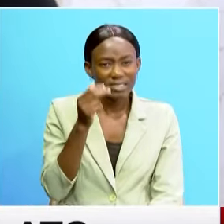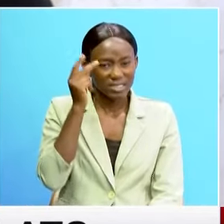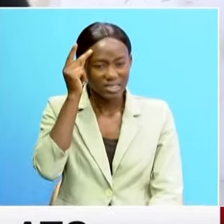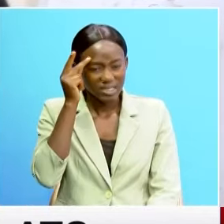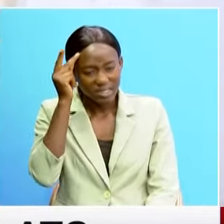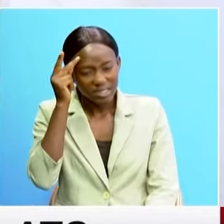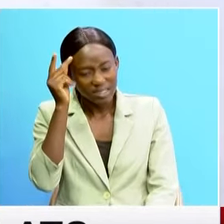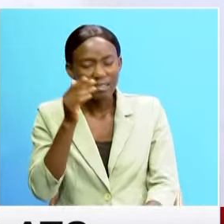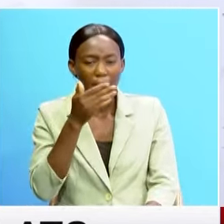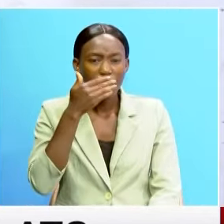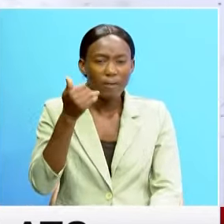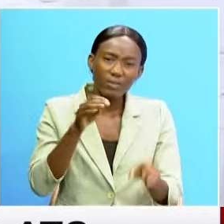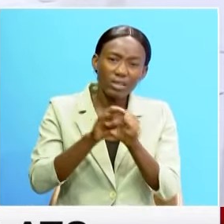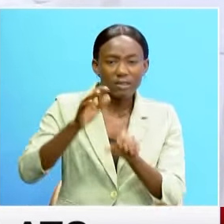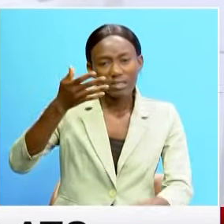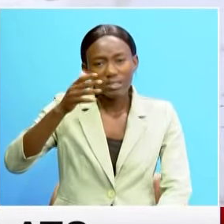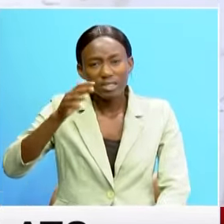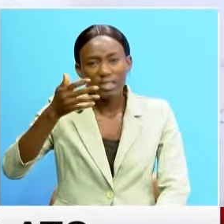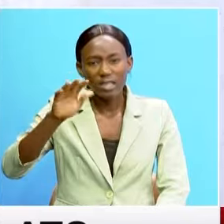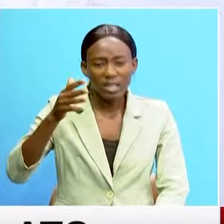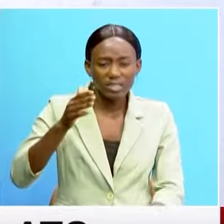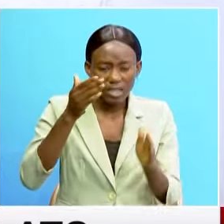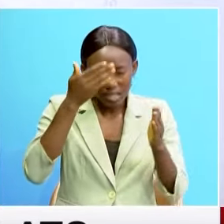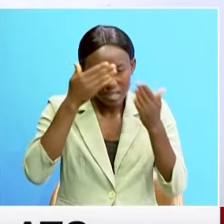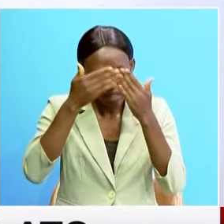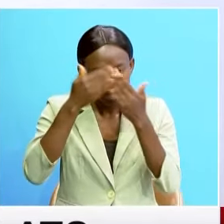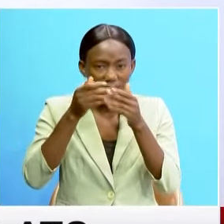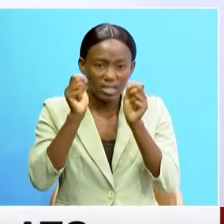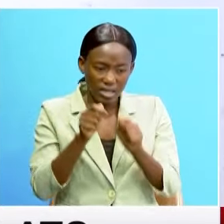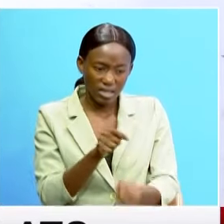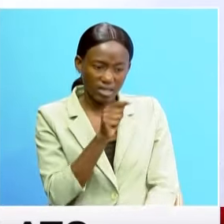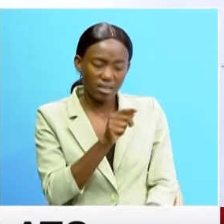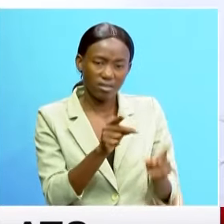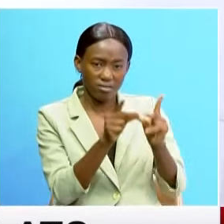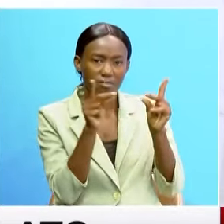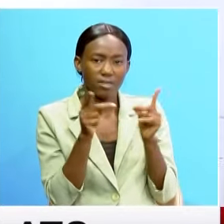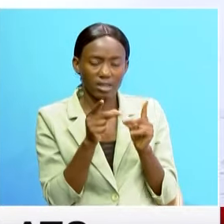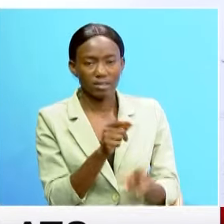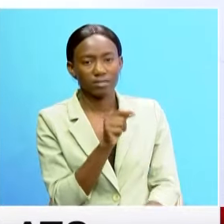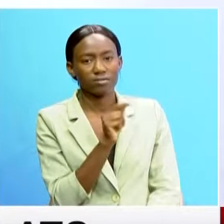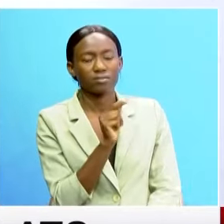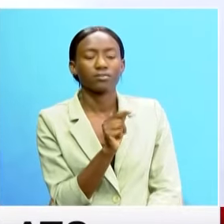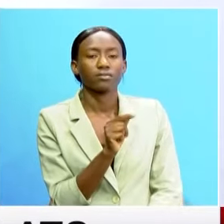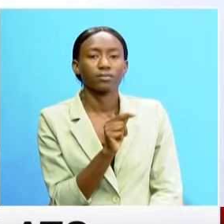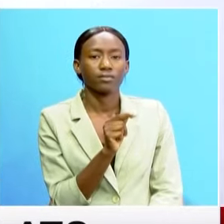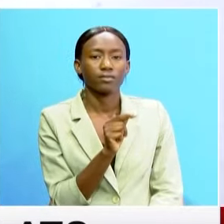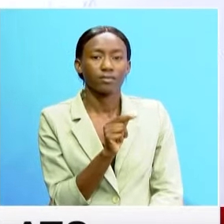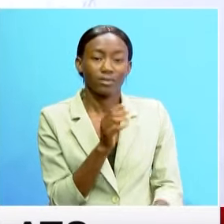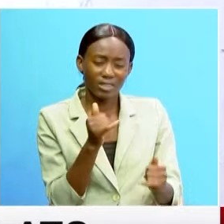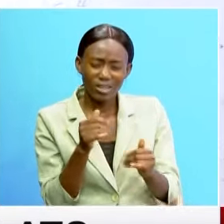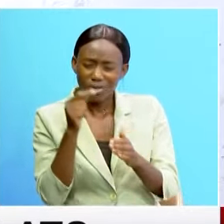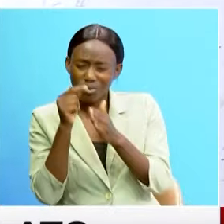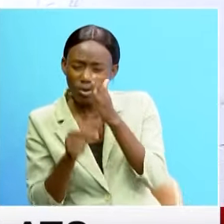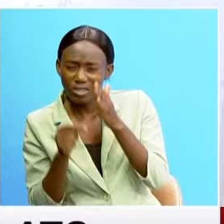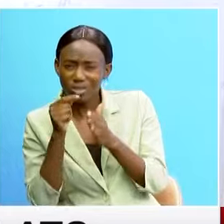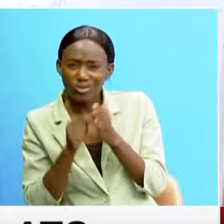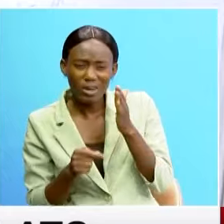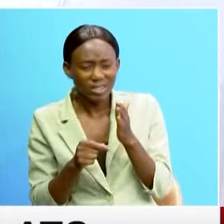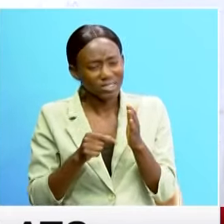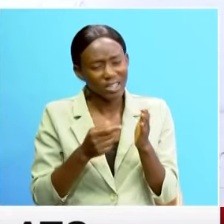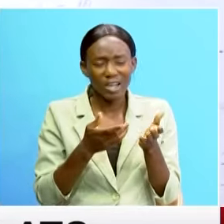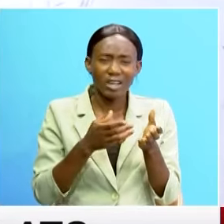can learn about nature-based solutions that exist within the Kafue catchment area. So what are those nature-based